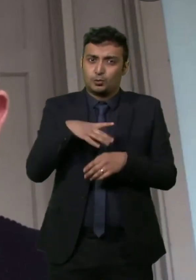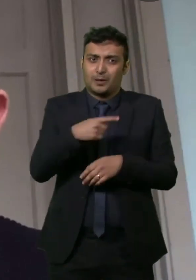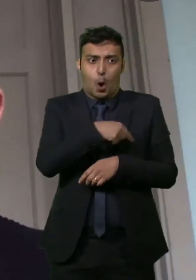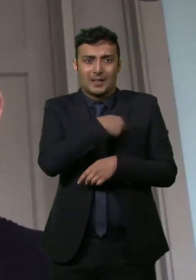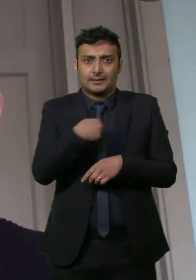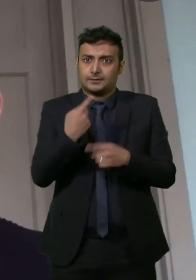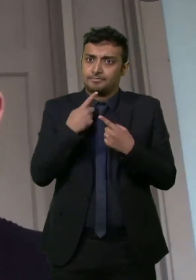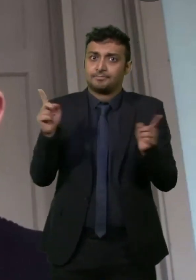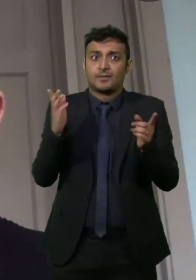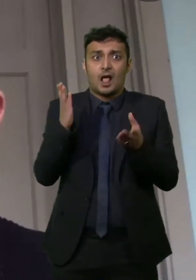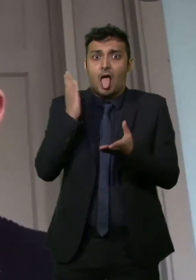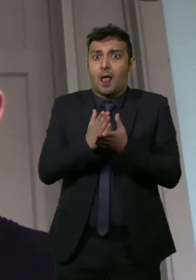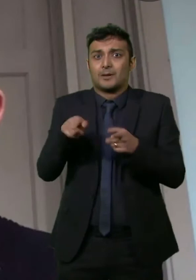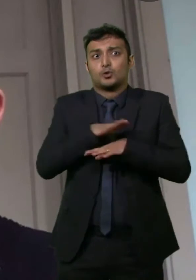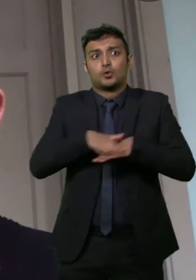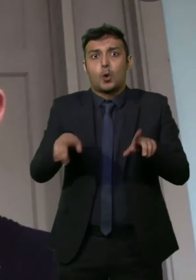Brexit deal?